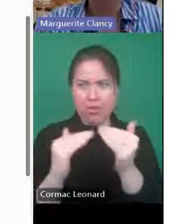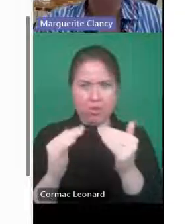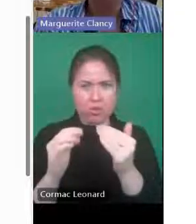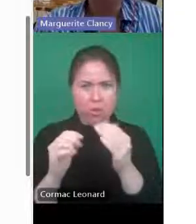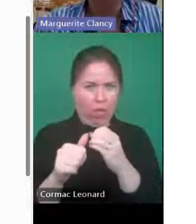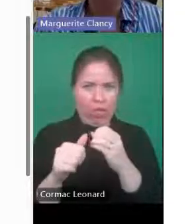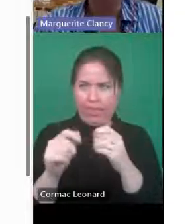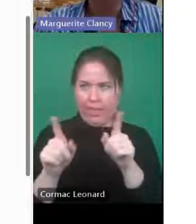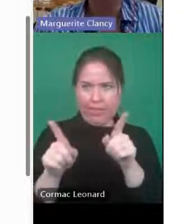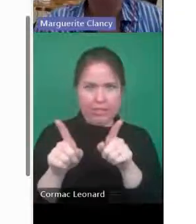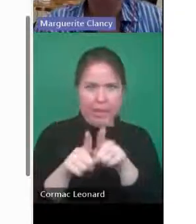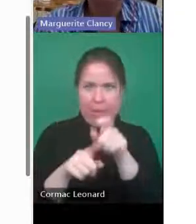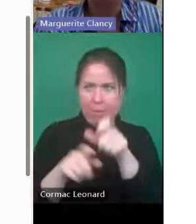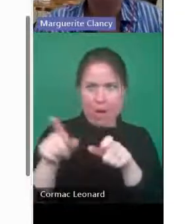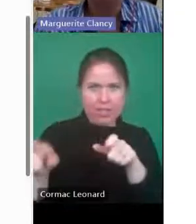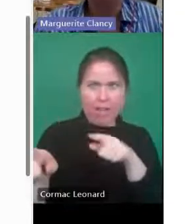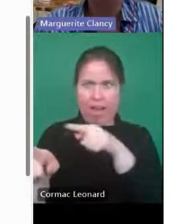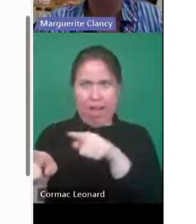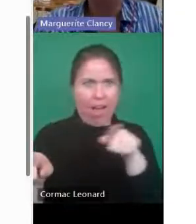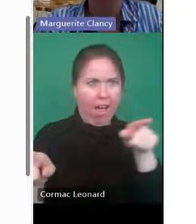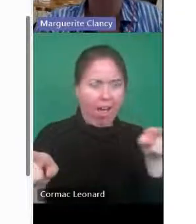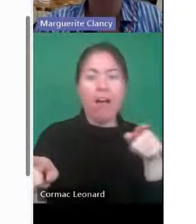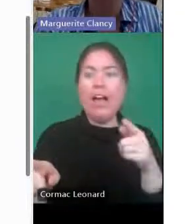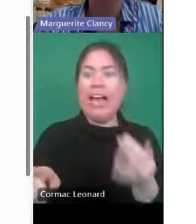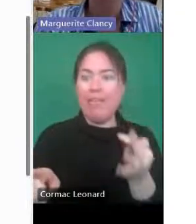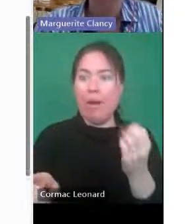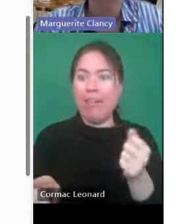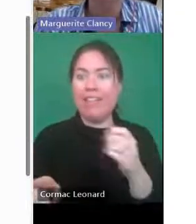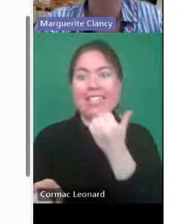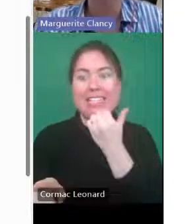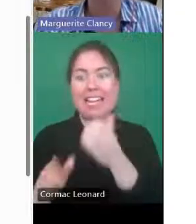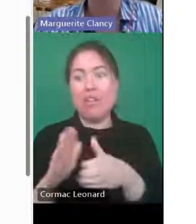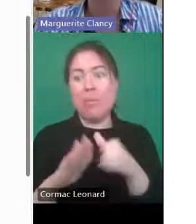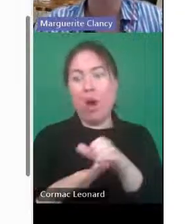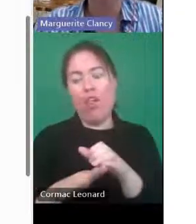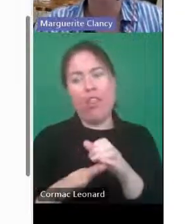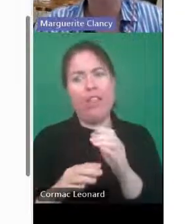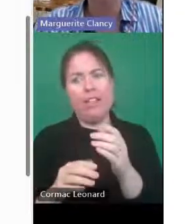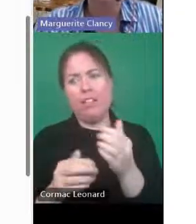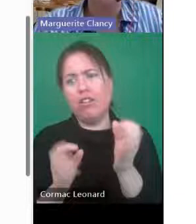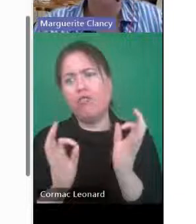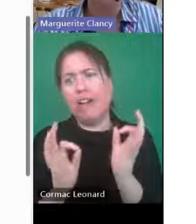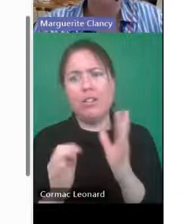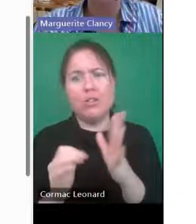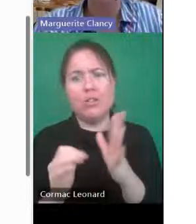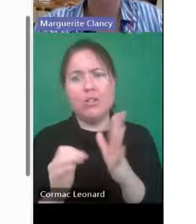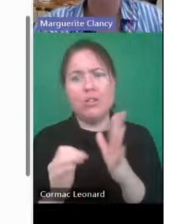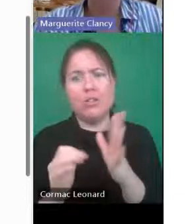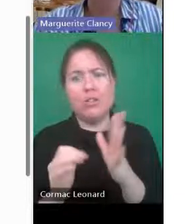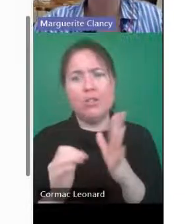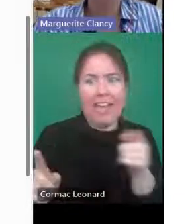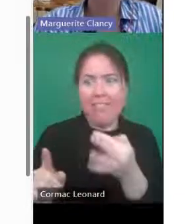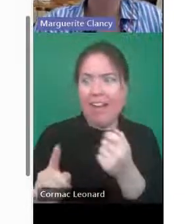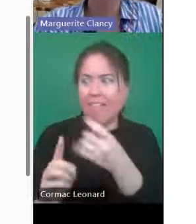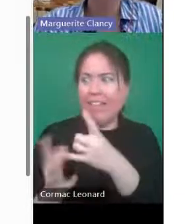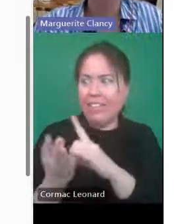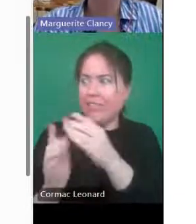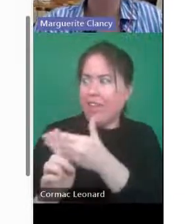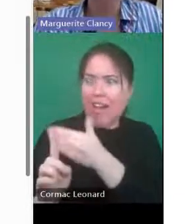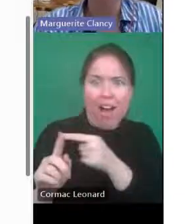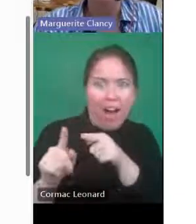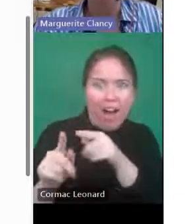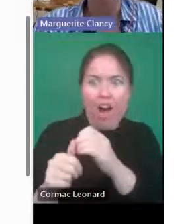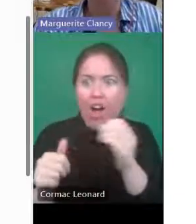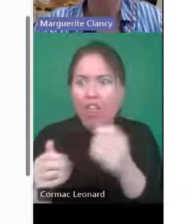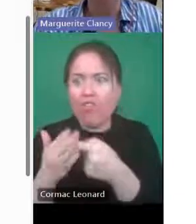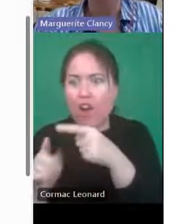that it is more beneficial if we have the date of birth. So we would urge professionals to provide this information. If this information is